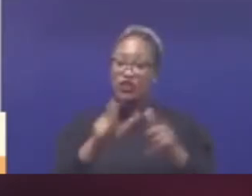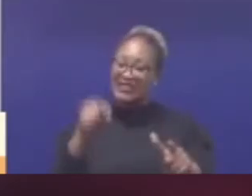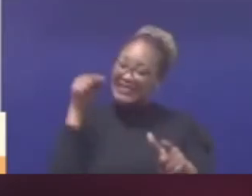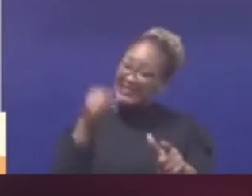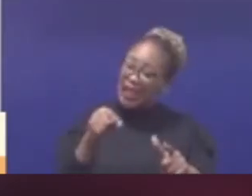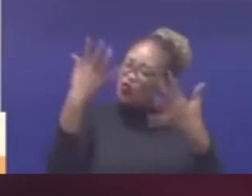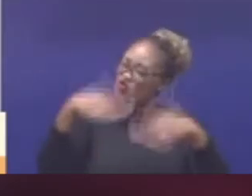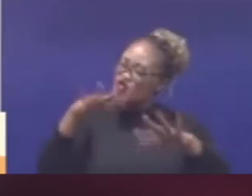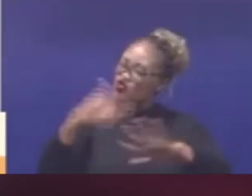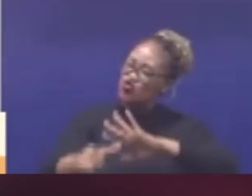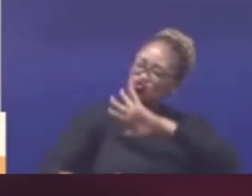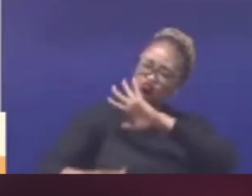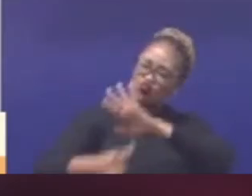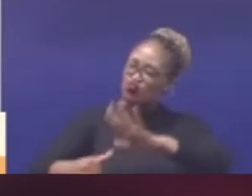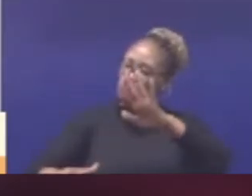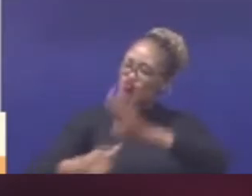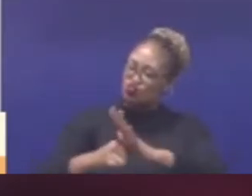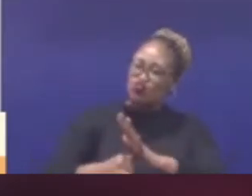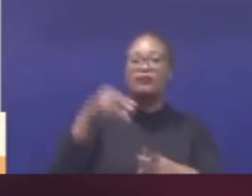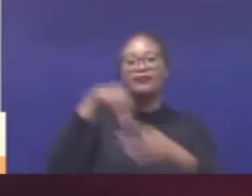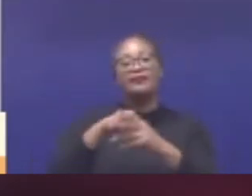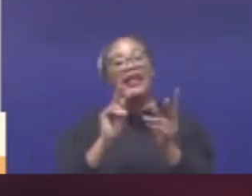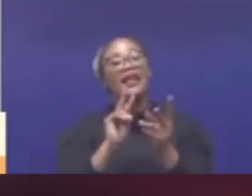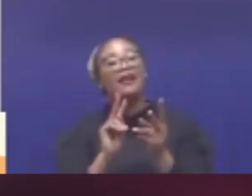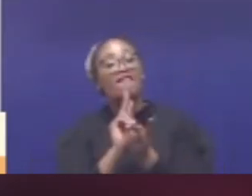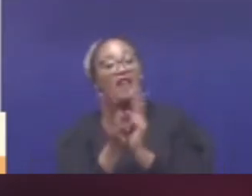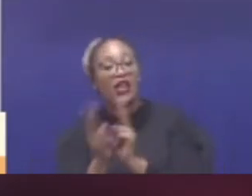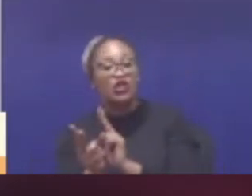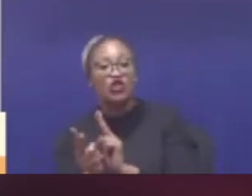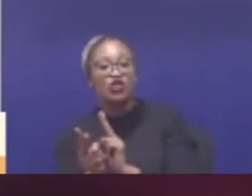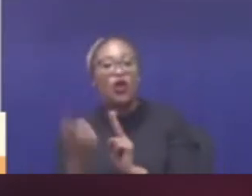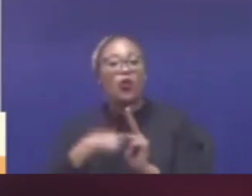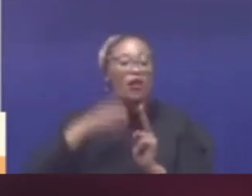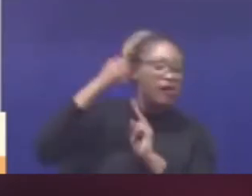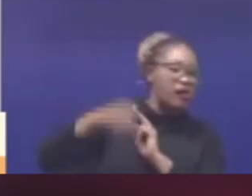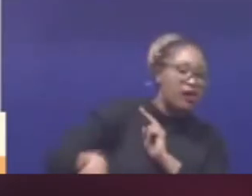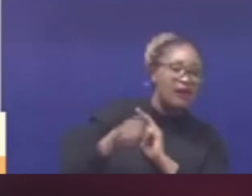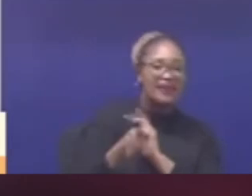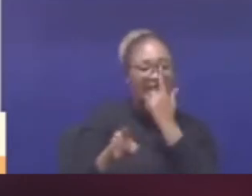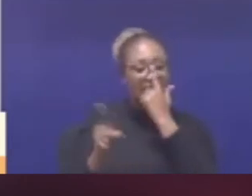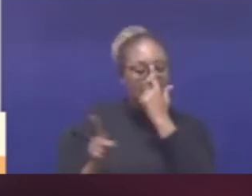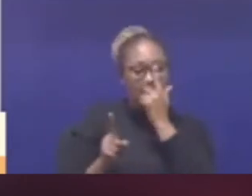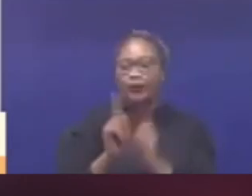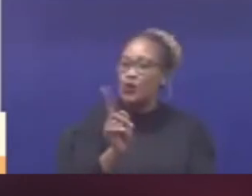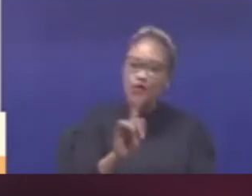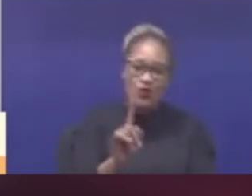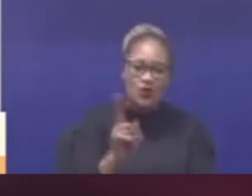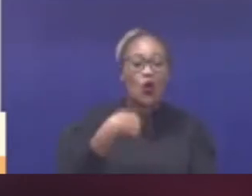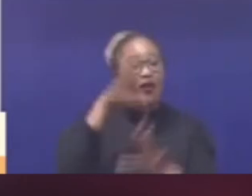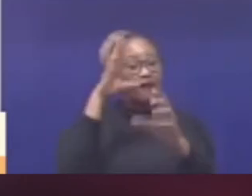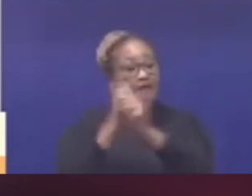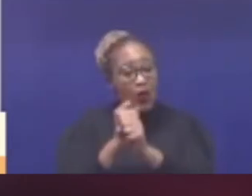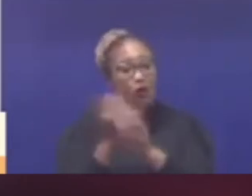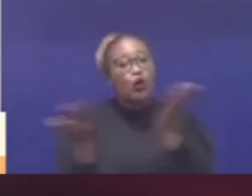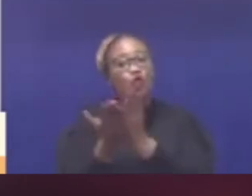bedrock of our village, have not been left behind. There is a focus on school leadership and relevant teacher